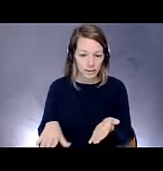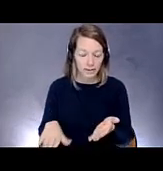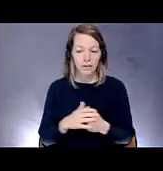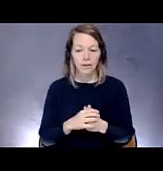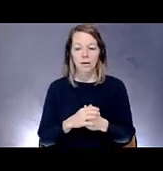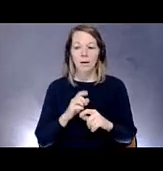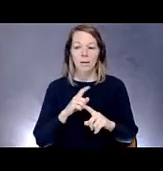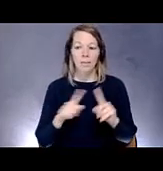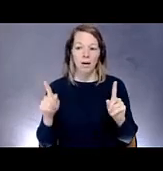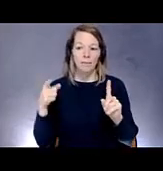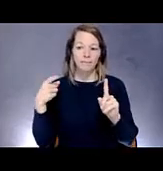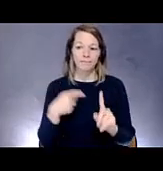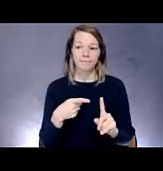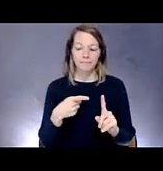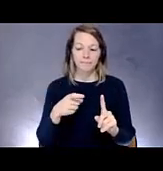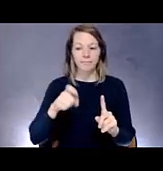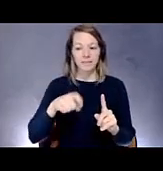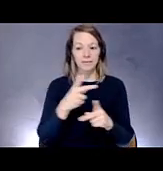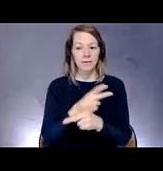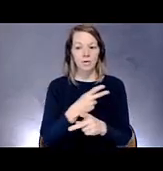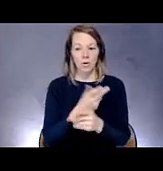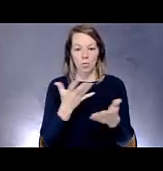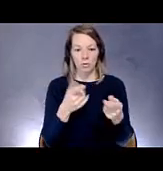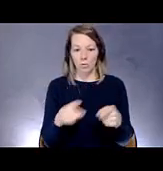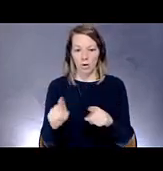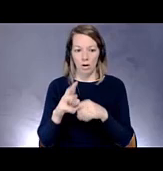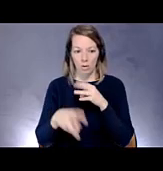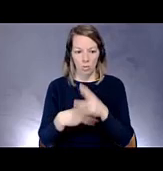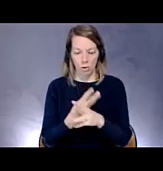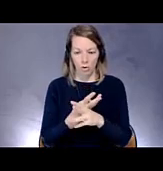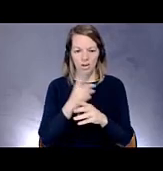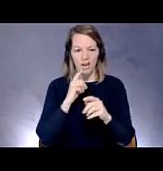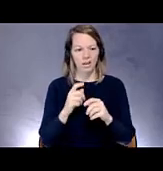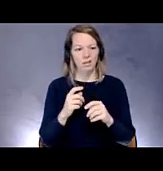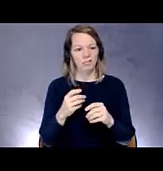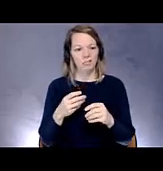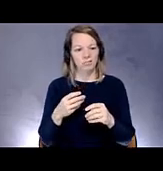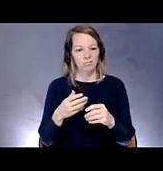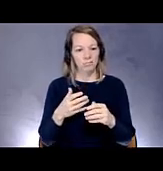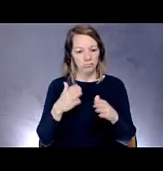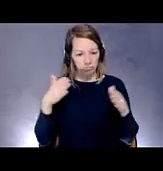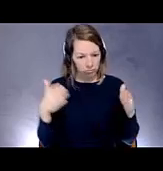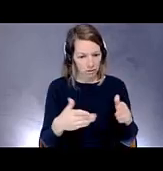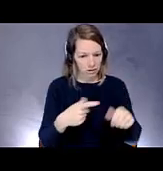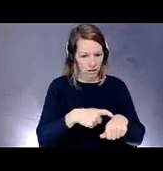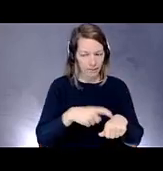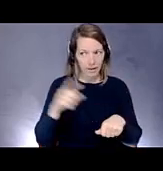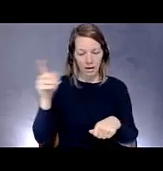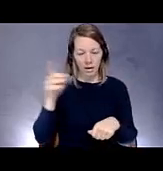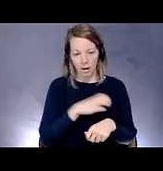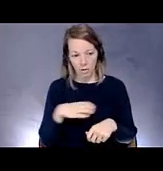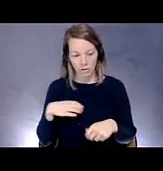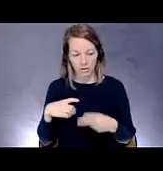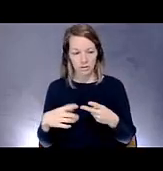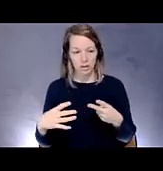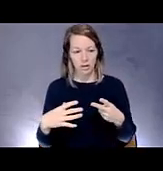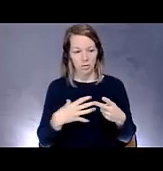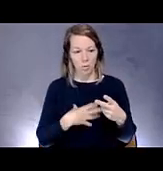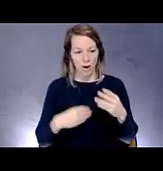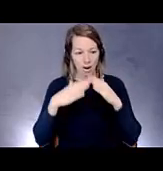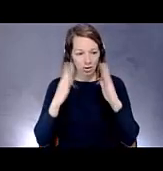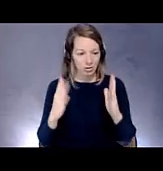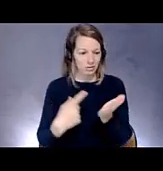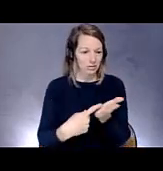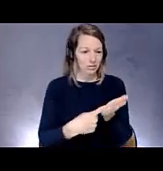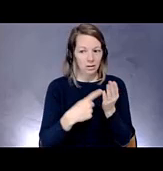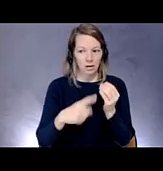we essentially need to figure out what's going on in the world. So I spend a lot of time in Congress and at the White House talking about